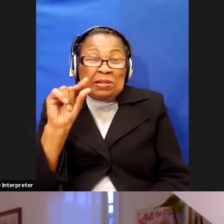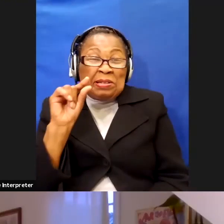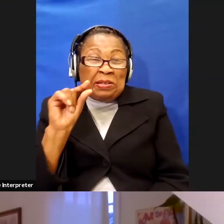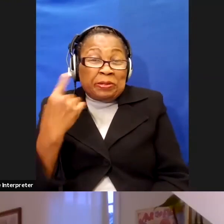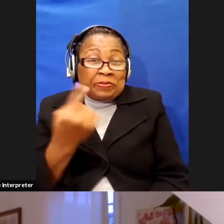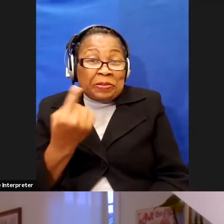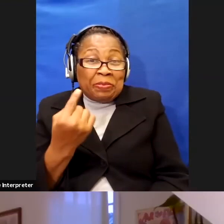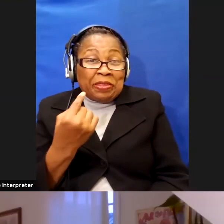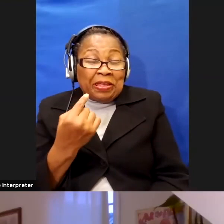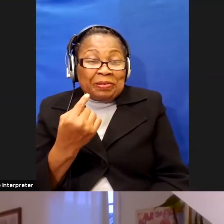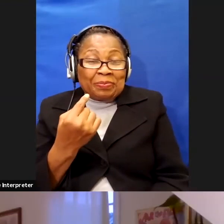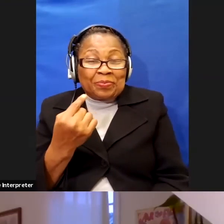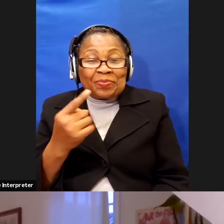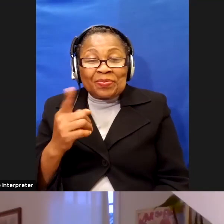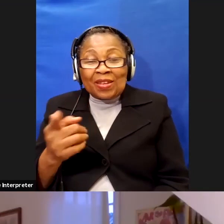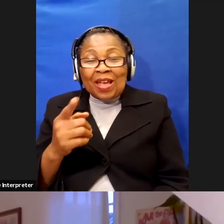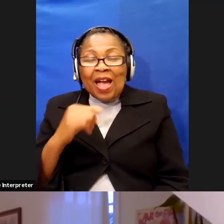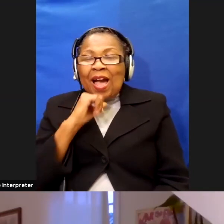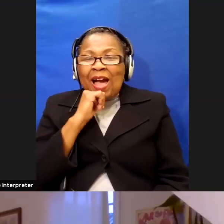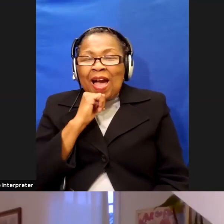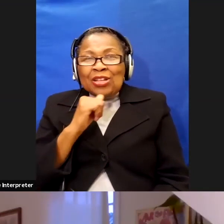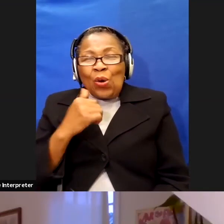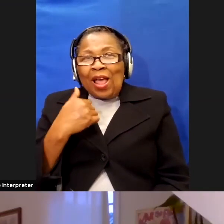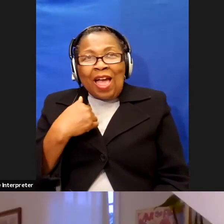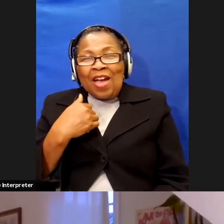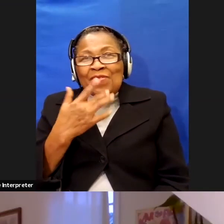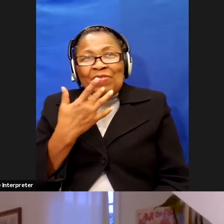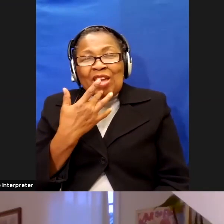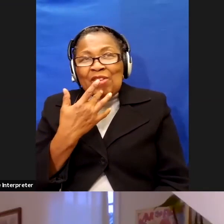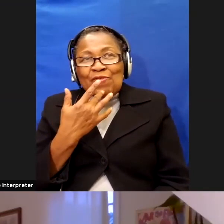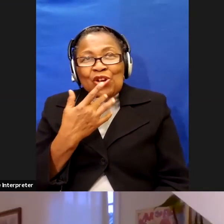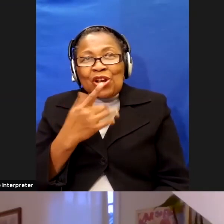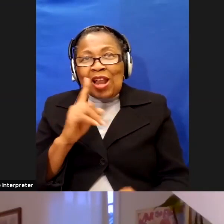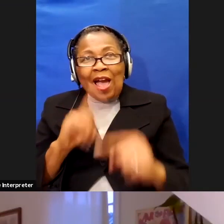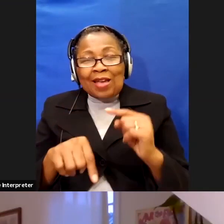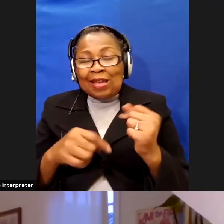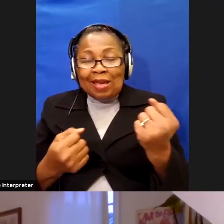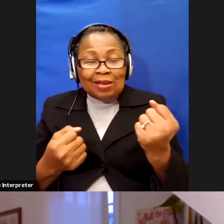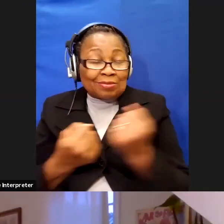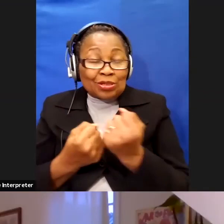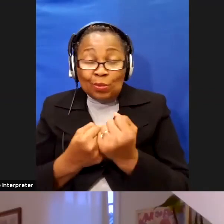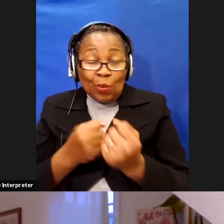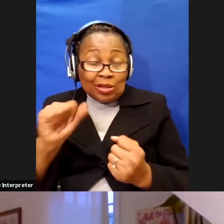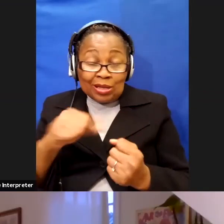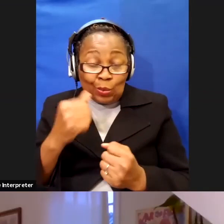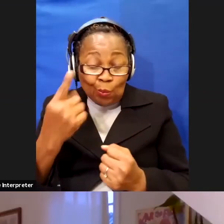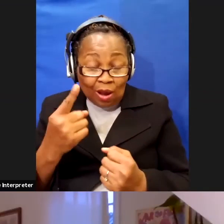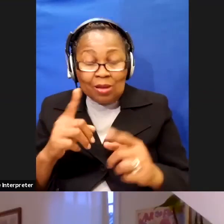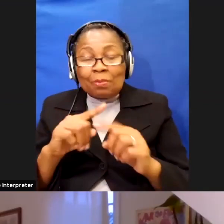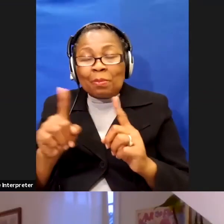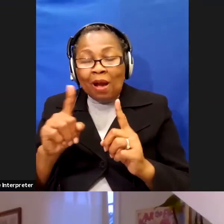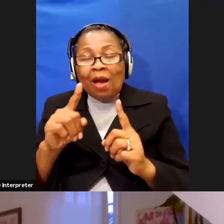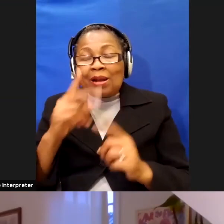Yeah, I can't say that I have a favorite platform, nor can I endorse any of them. But what I do see is there has definitely been